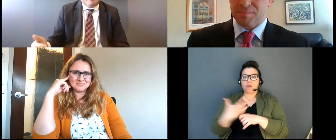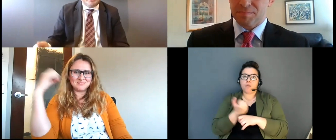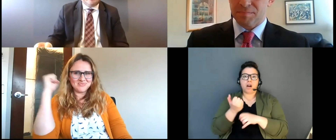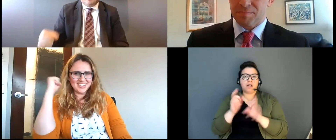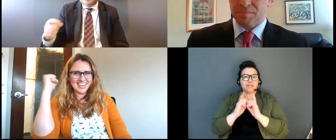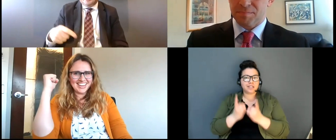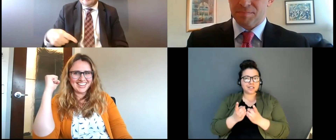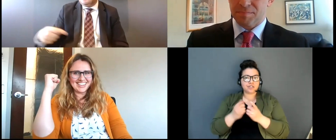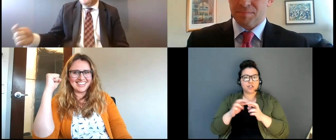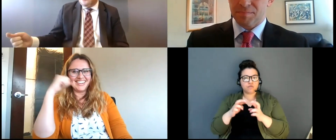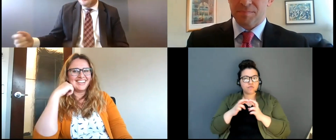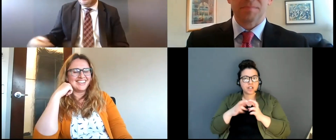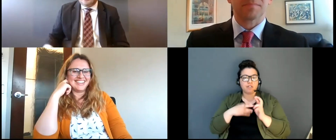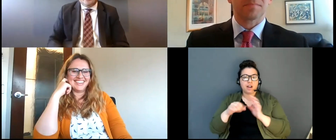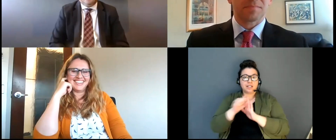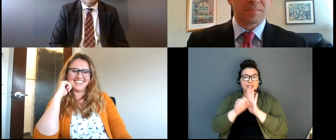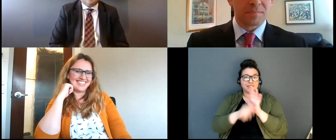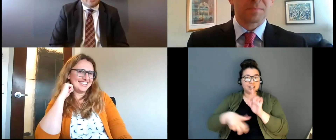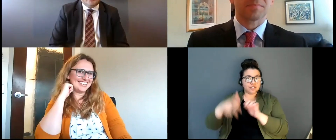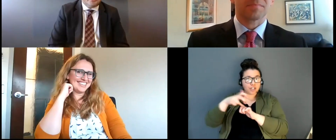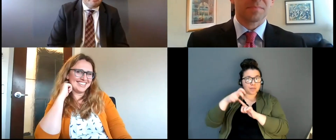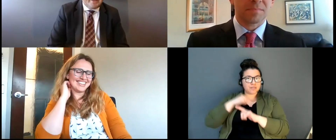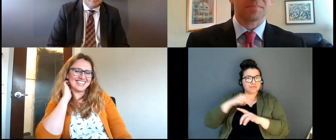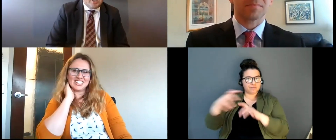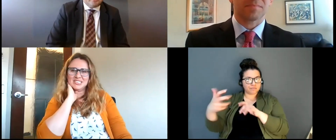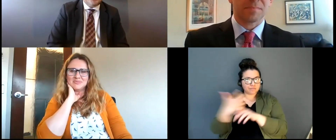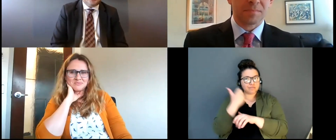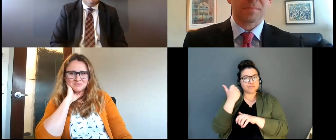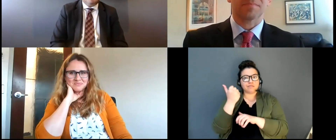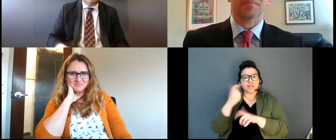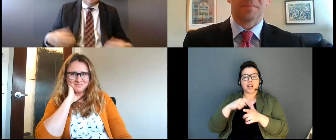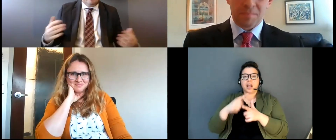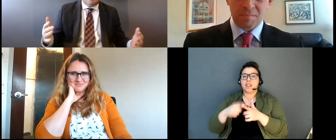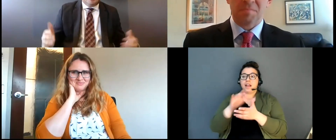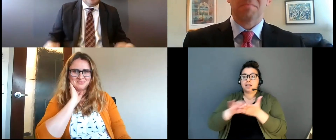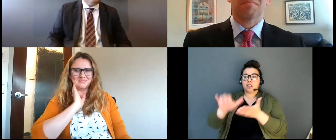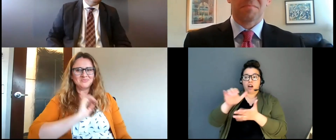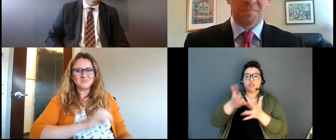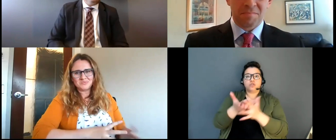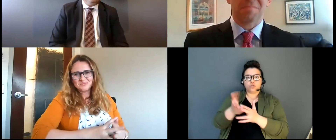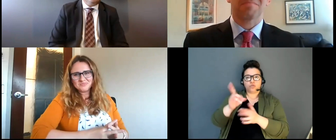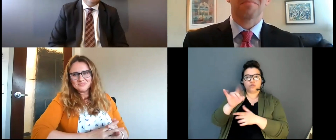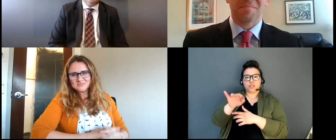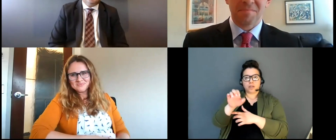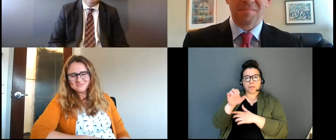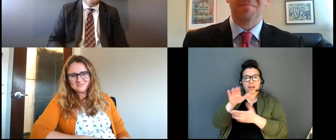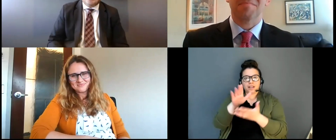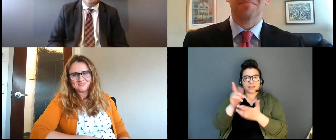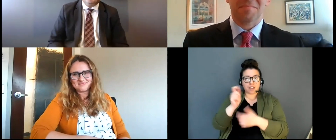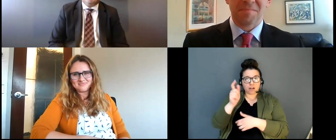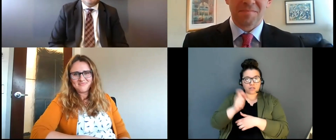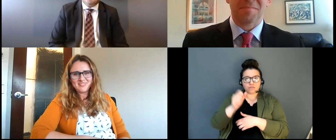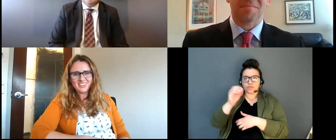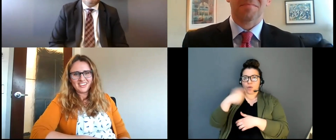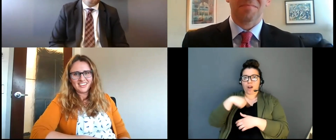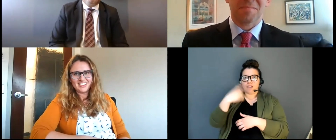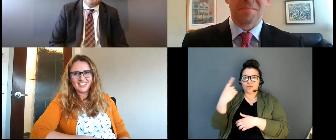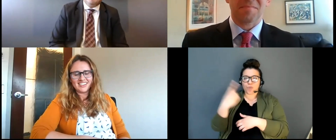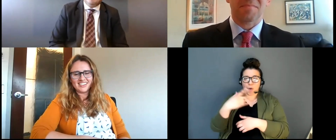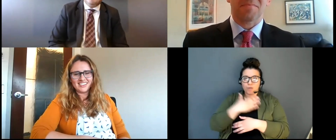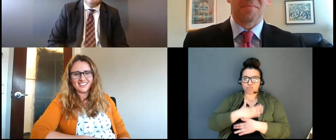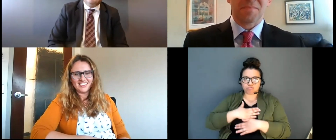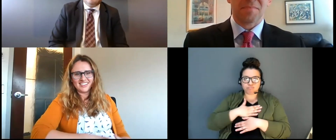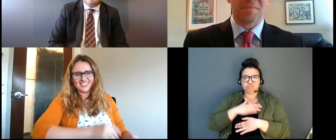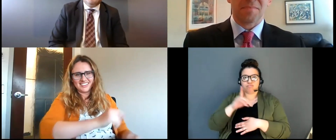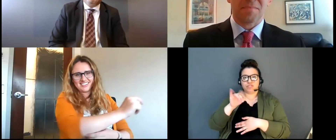state championship. Virginia, went to college on a debate scholarship. Loved debate, and so it was just a natural progression